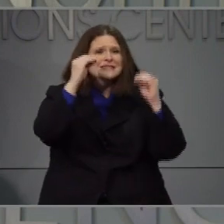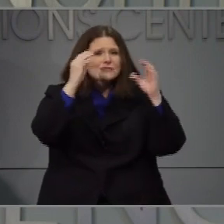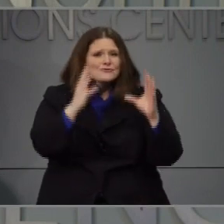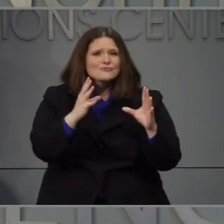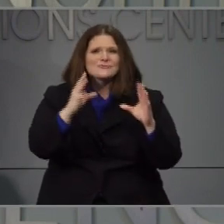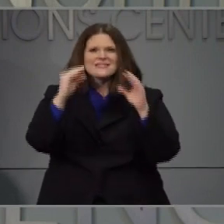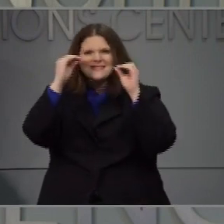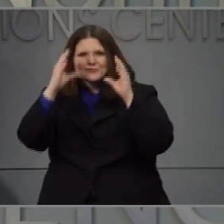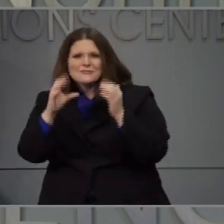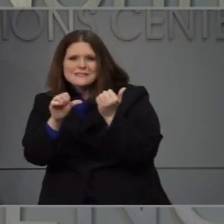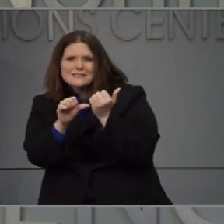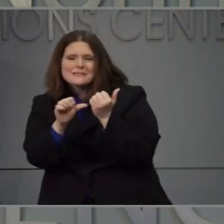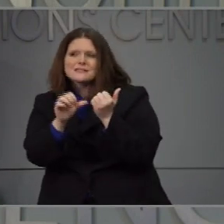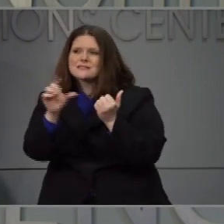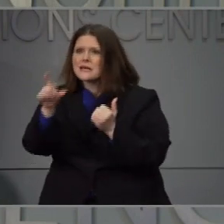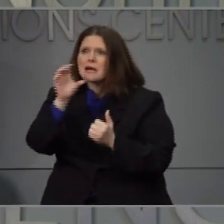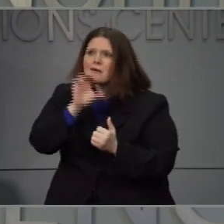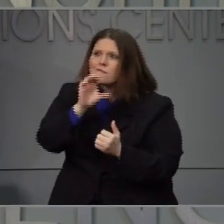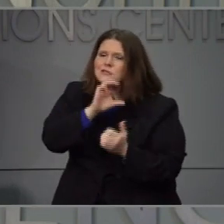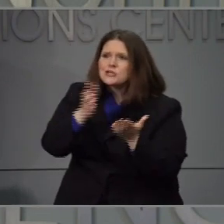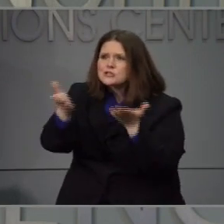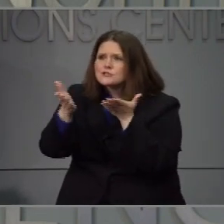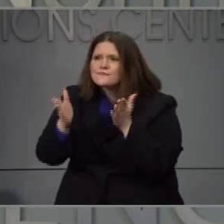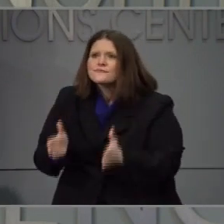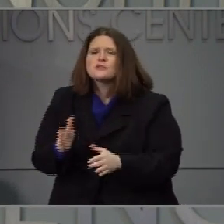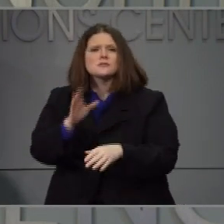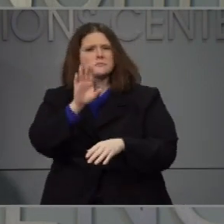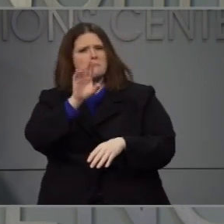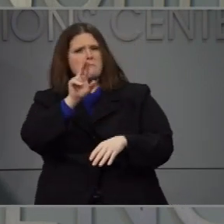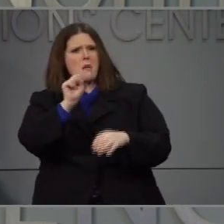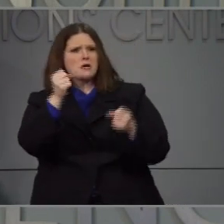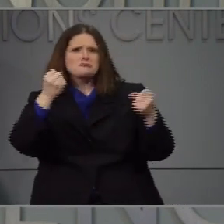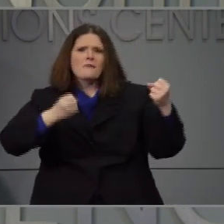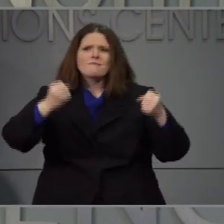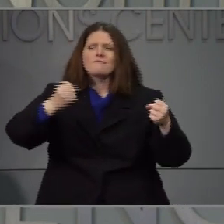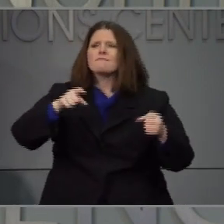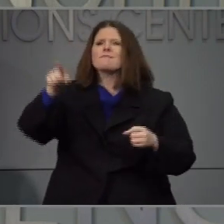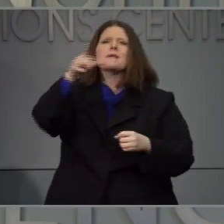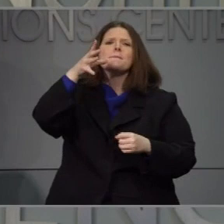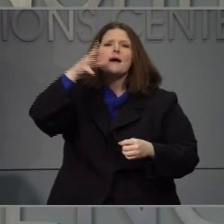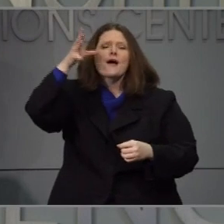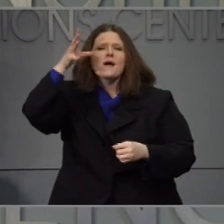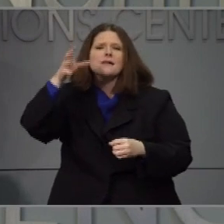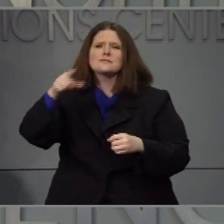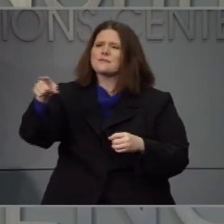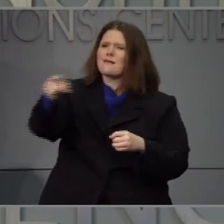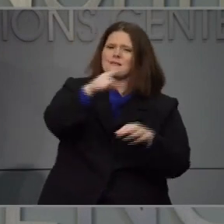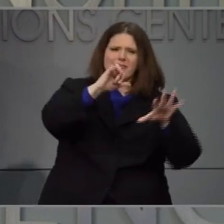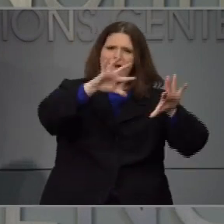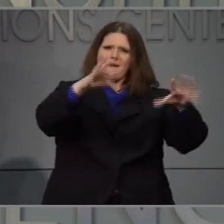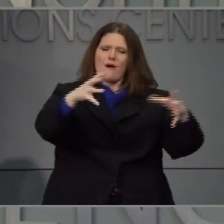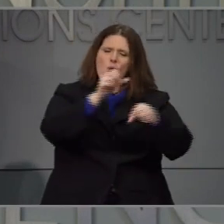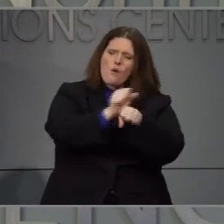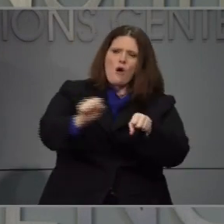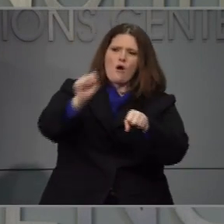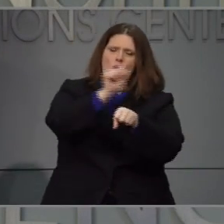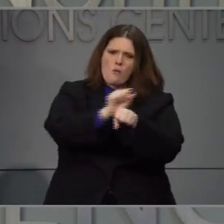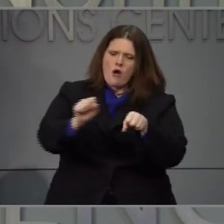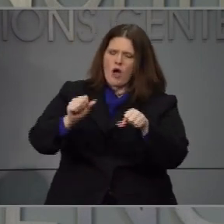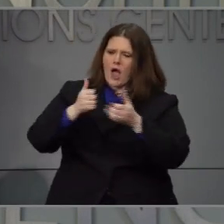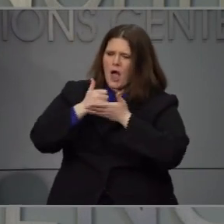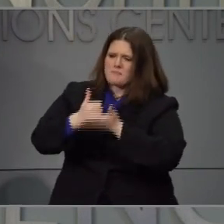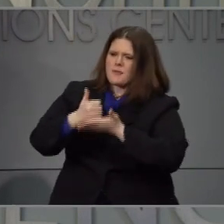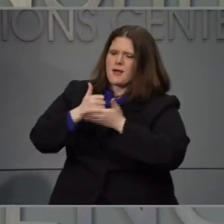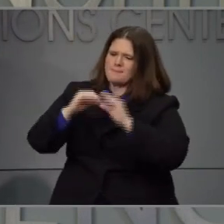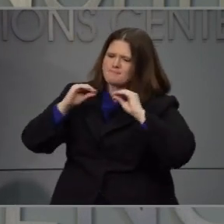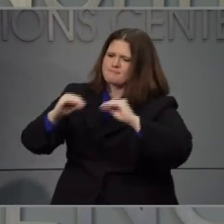cafeteria workers, bus drivers, our parents, people who are working so hard to make sure that children can get